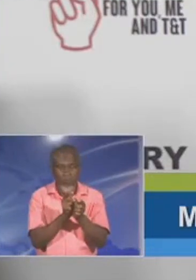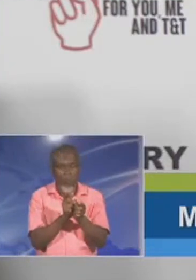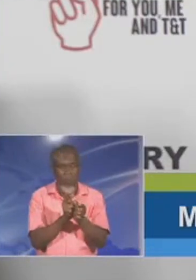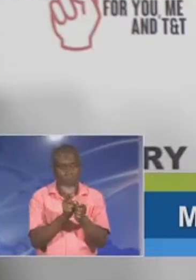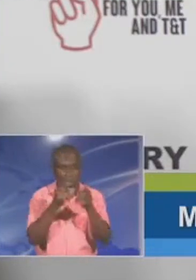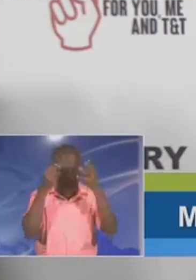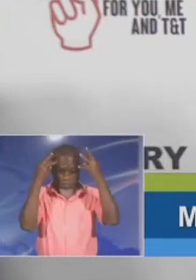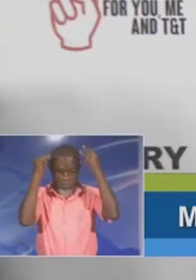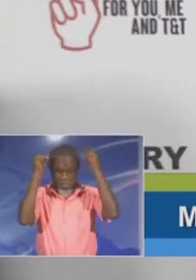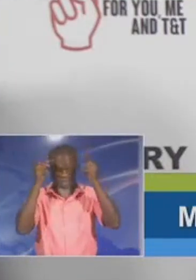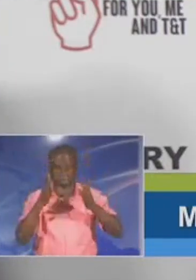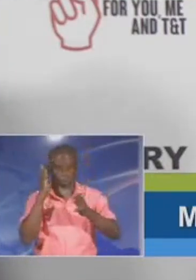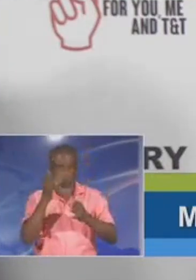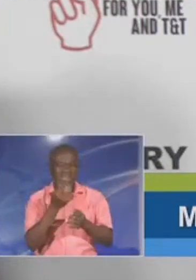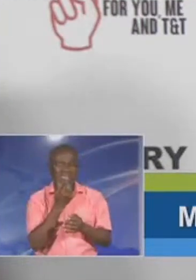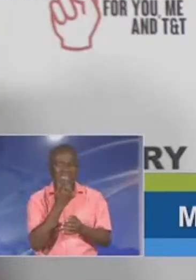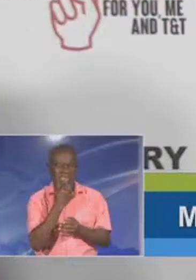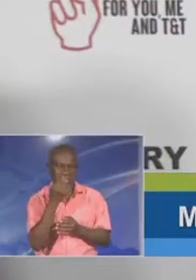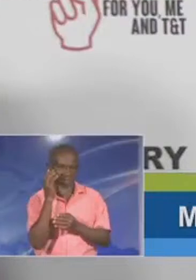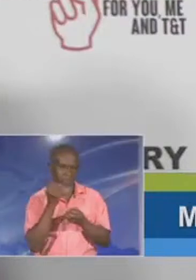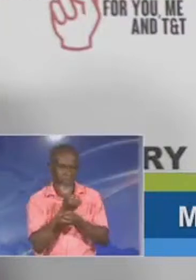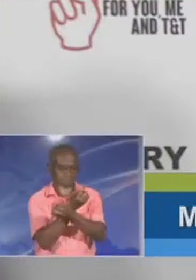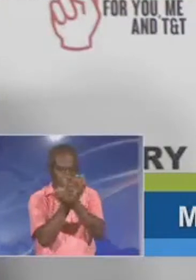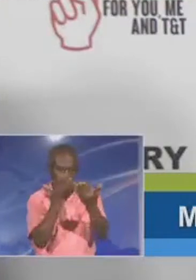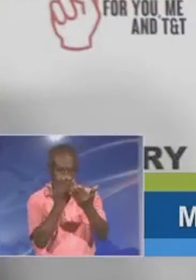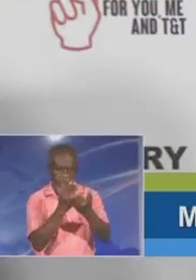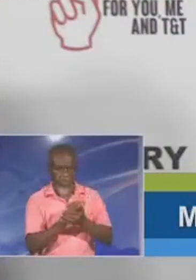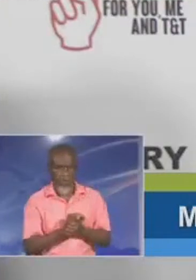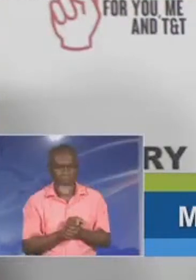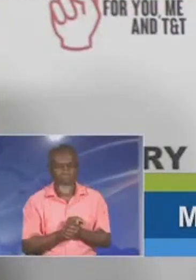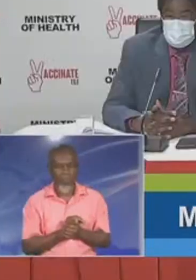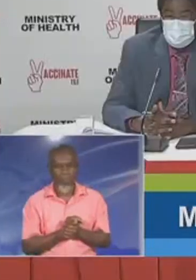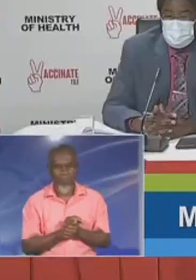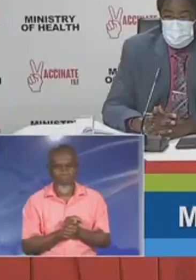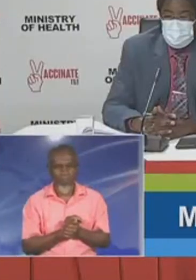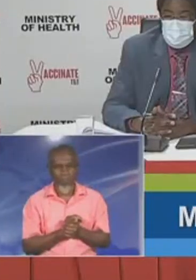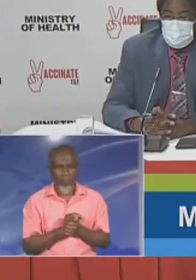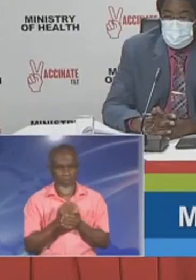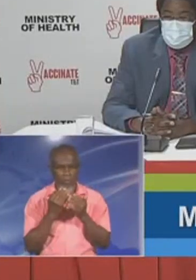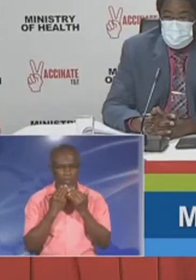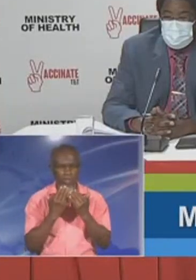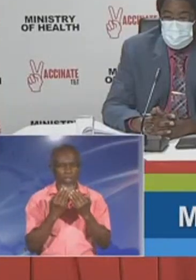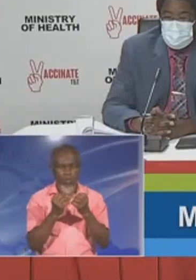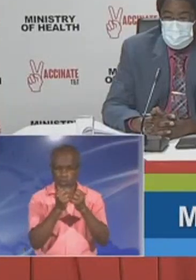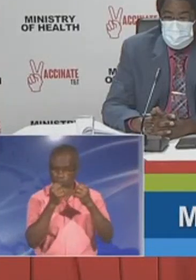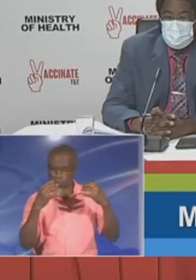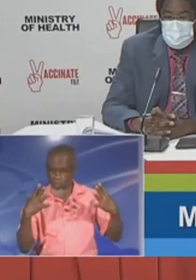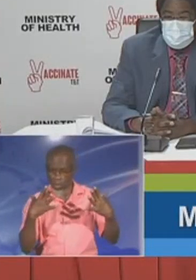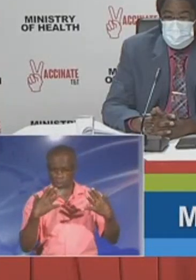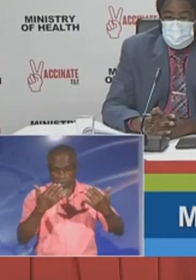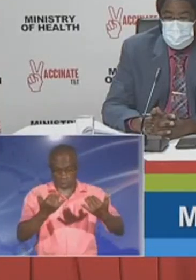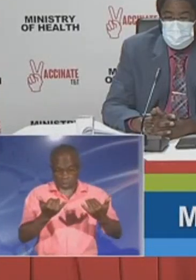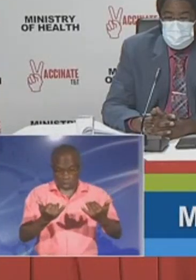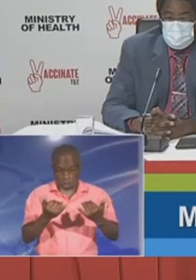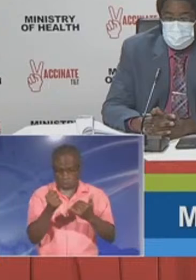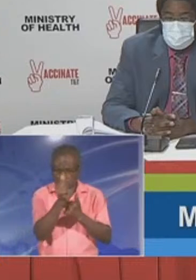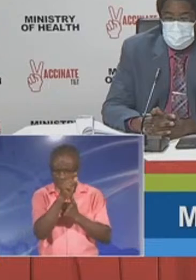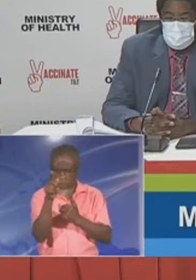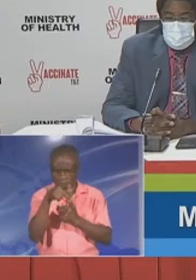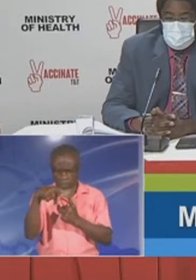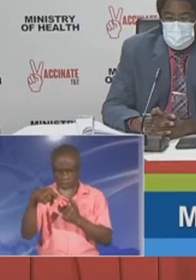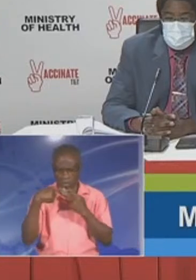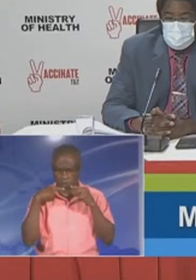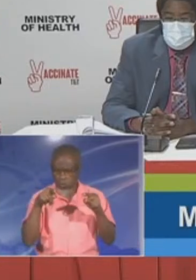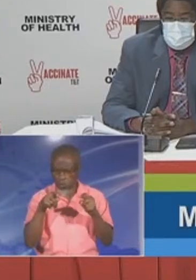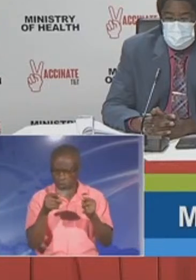of the relevant facilities. Thank you. Thank you very much. AZP News, I believe that we have a follow-up question from